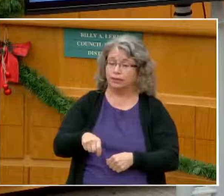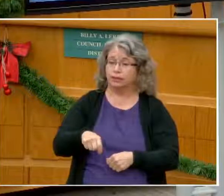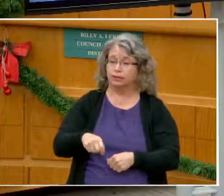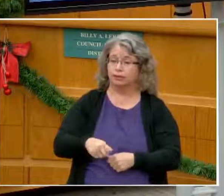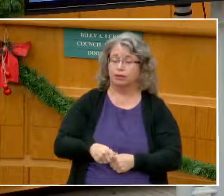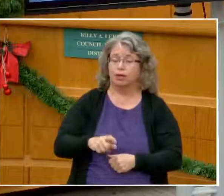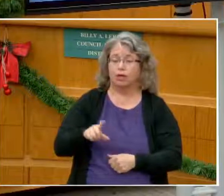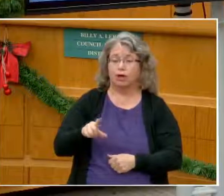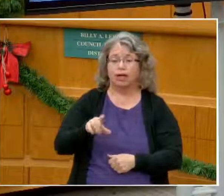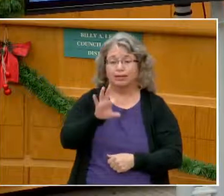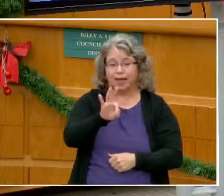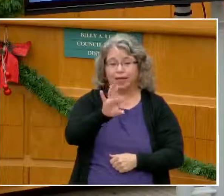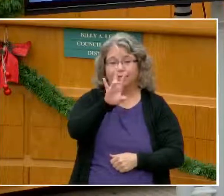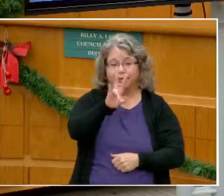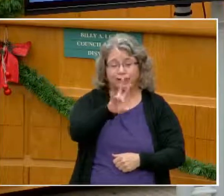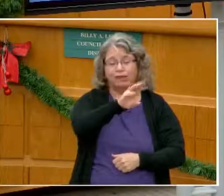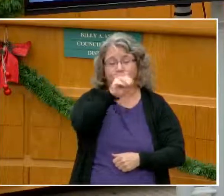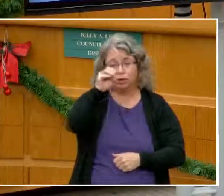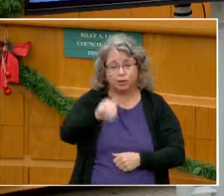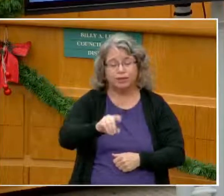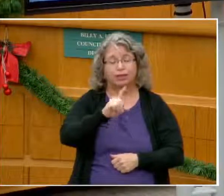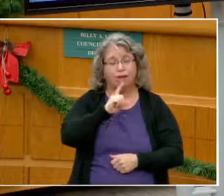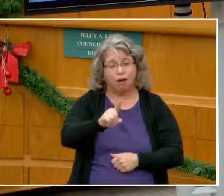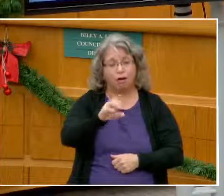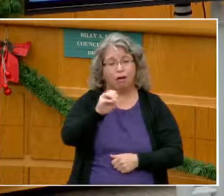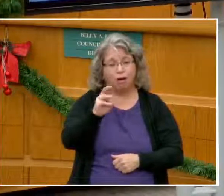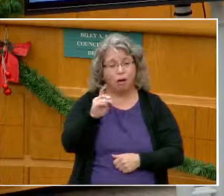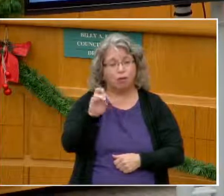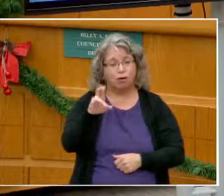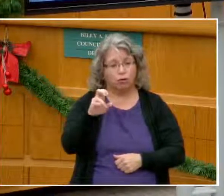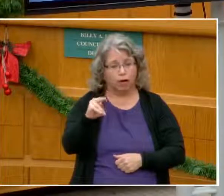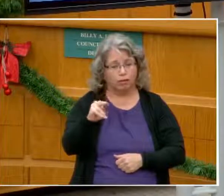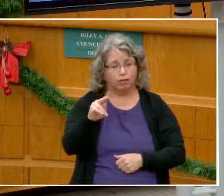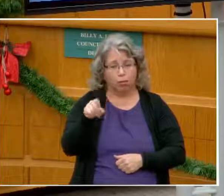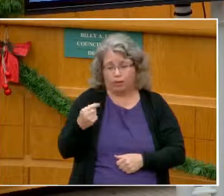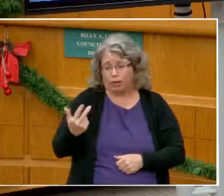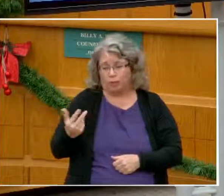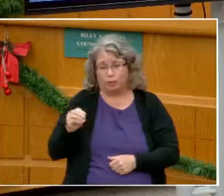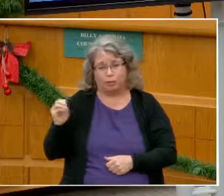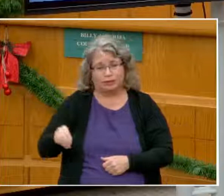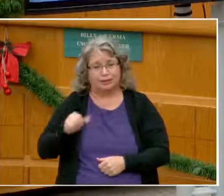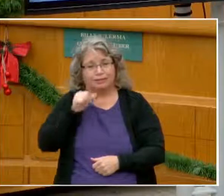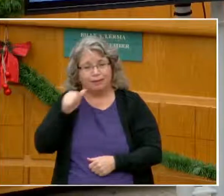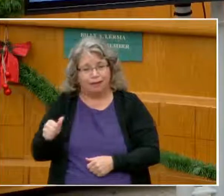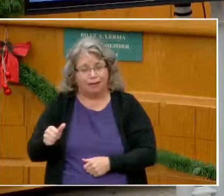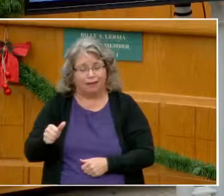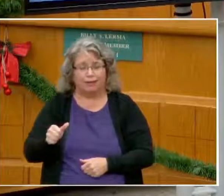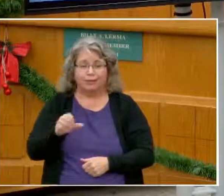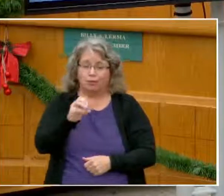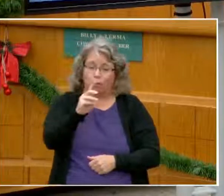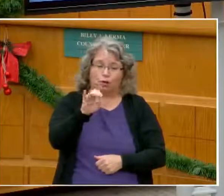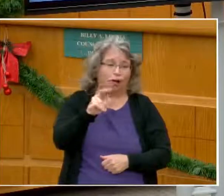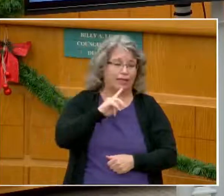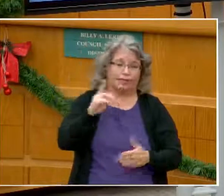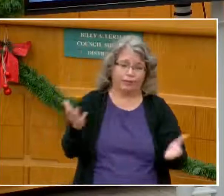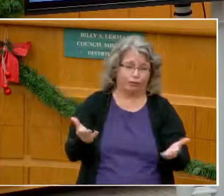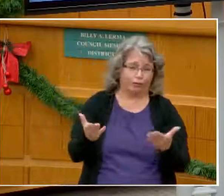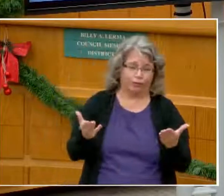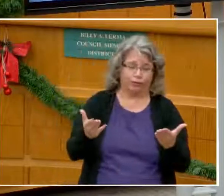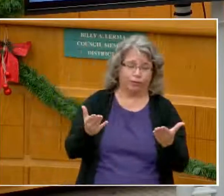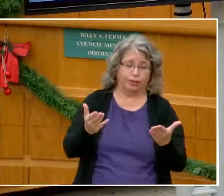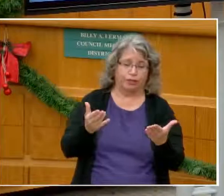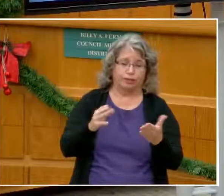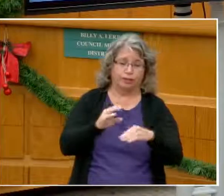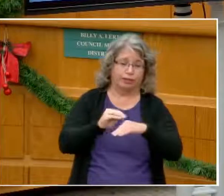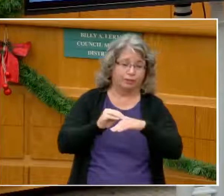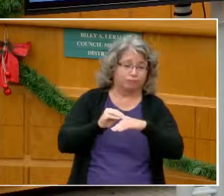Omicron. 97% of cases are Omicron at this point, so Omicron is here. The impact on hospitals right now,